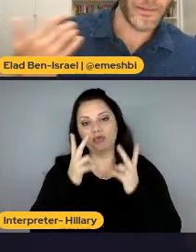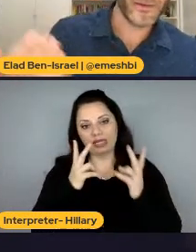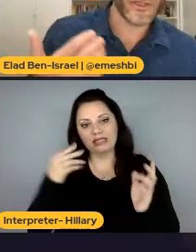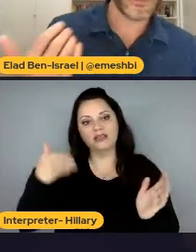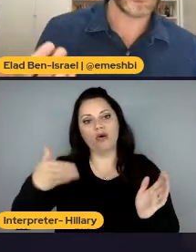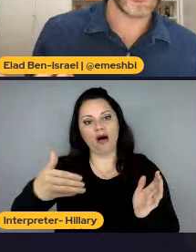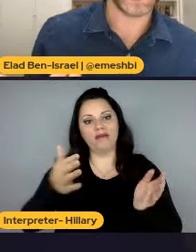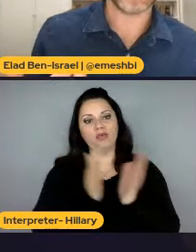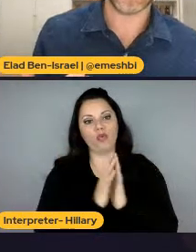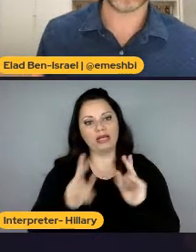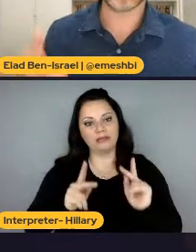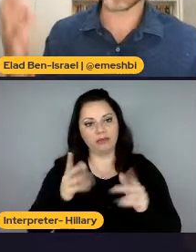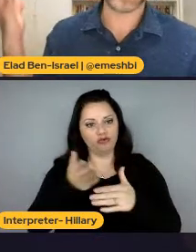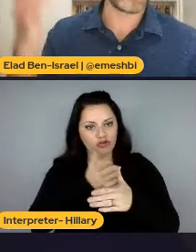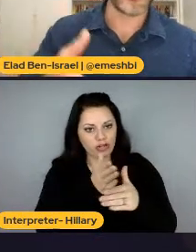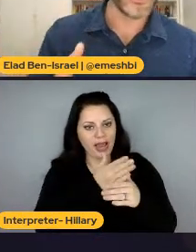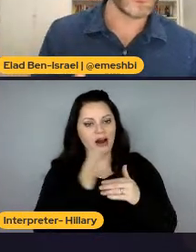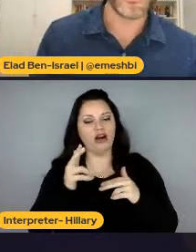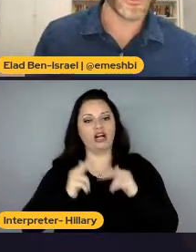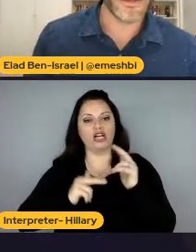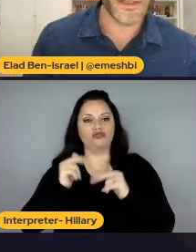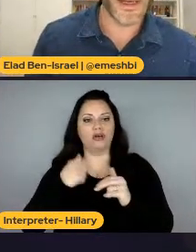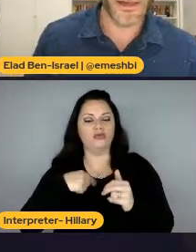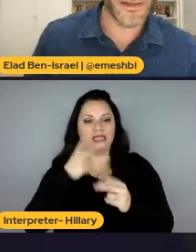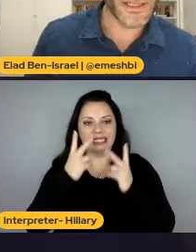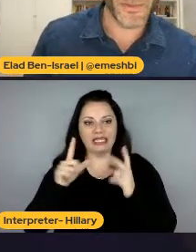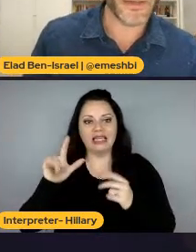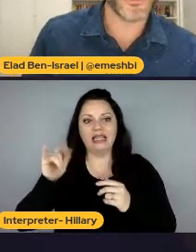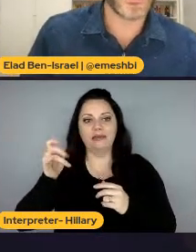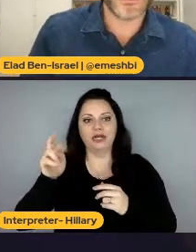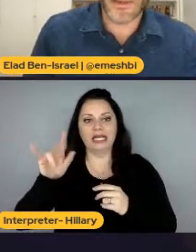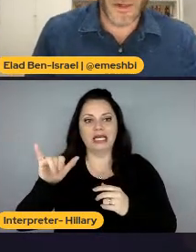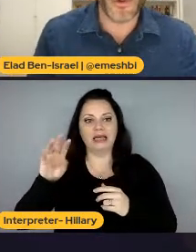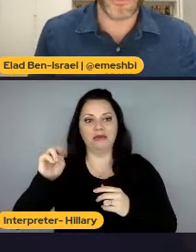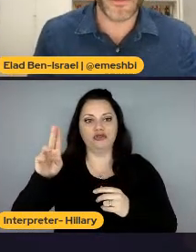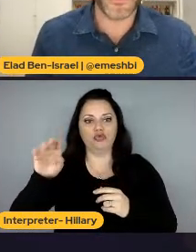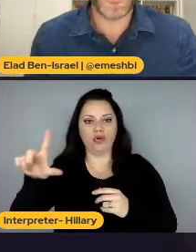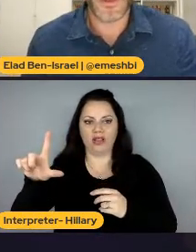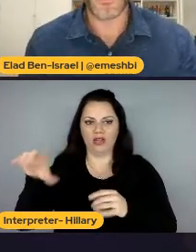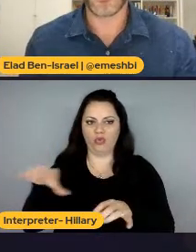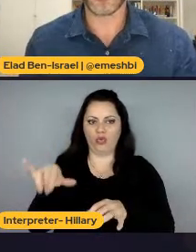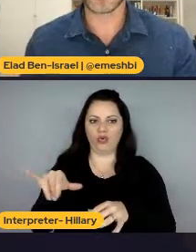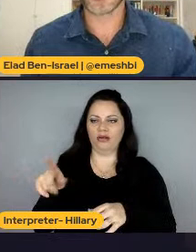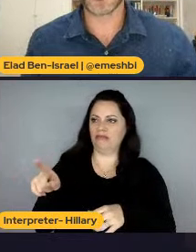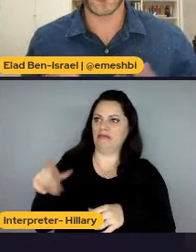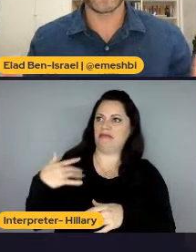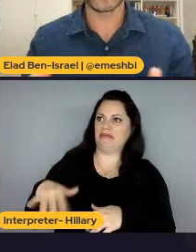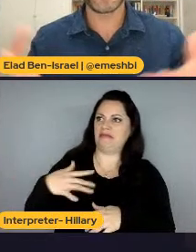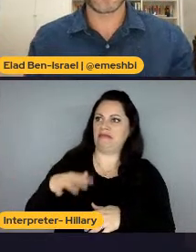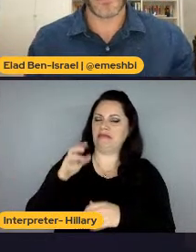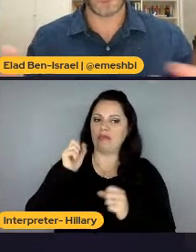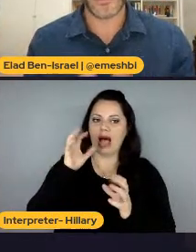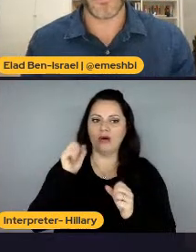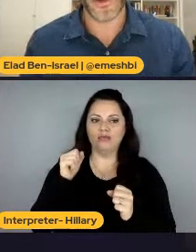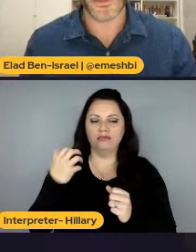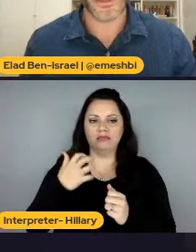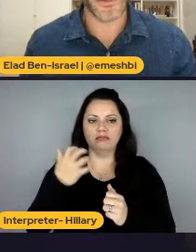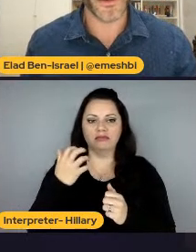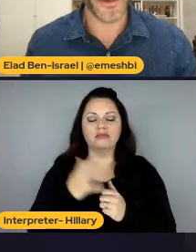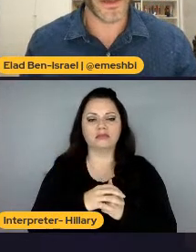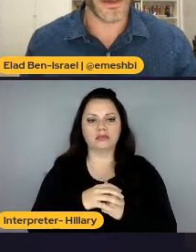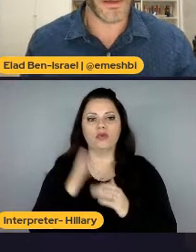people to be able to share these constructs. We see what Liberty Mutual has done in this space, which is incredible. And so we hope to make that